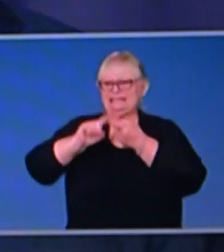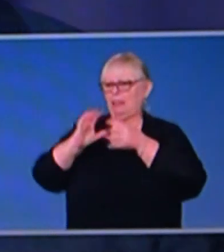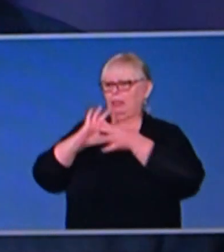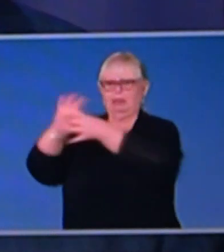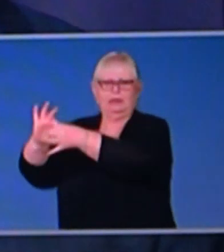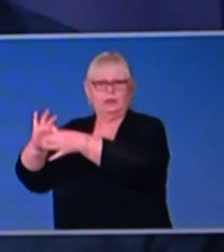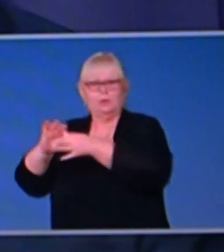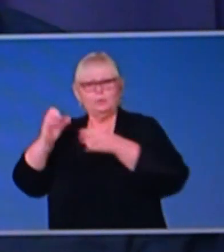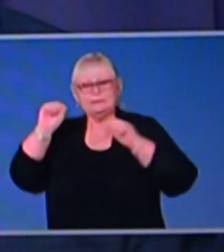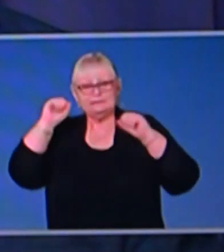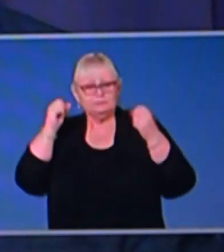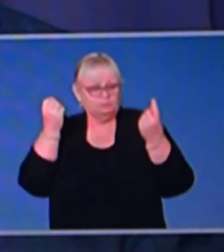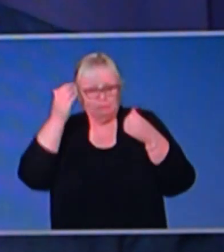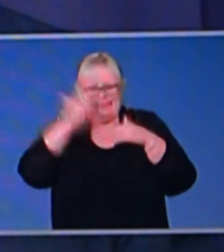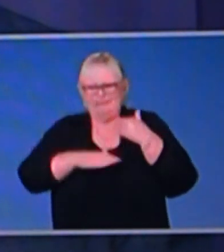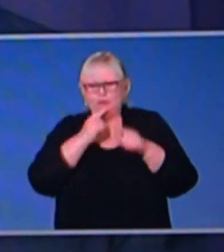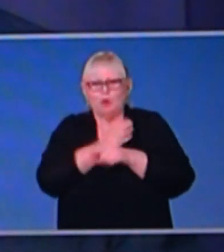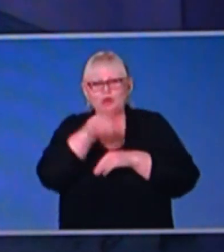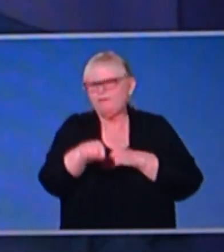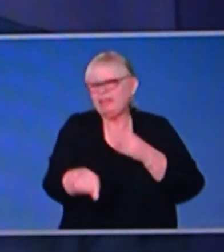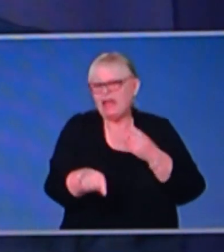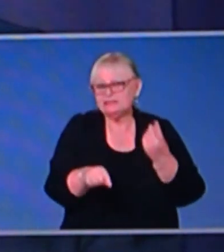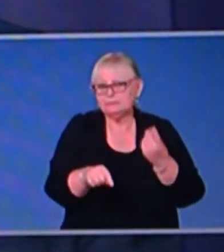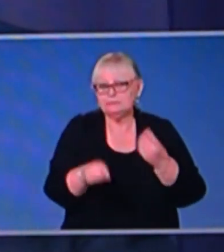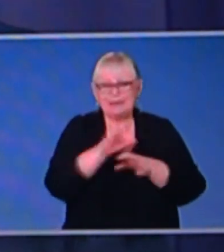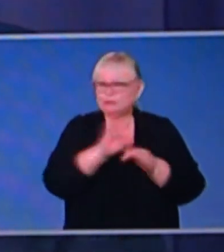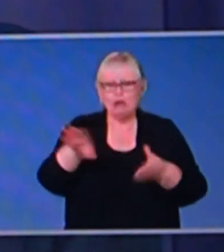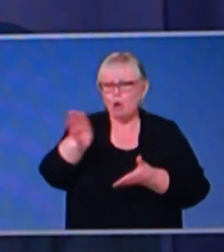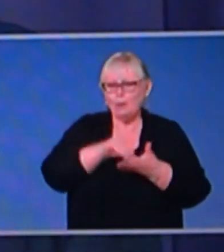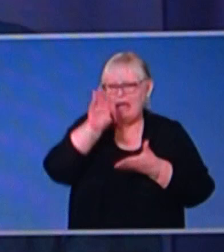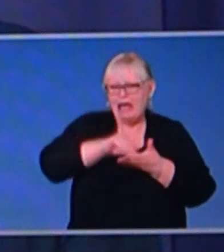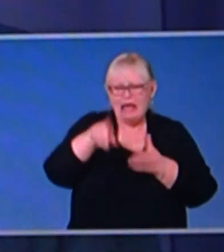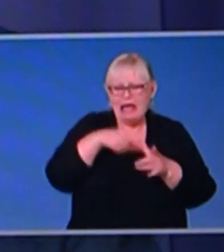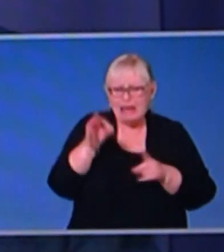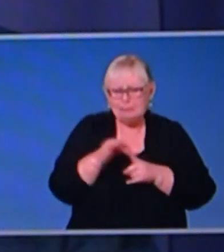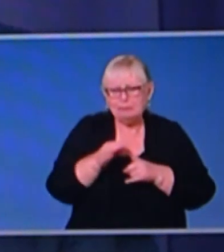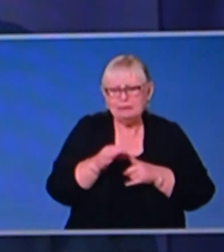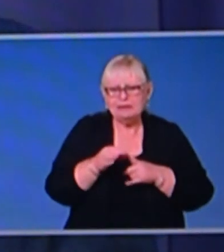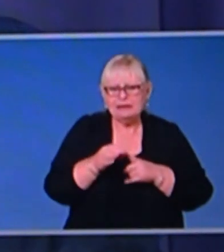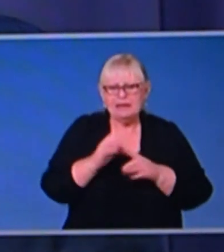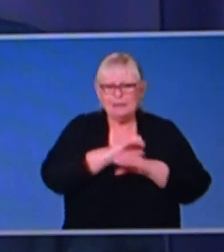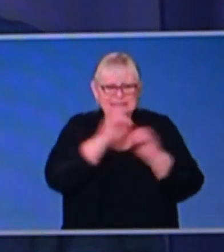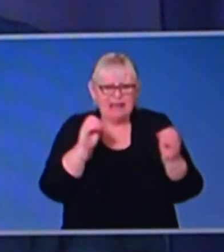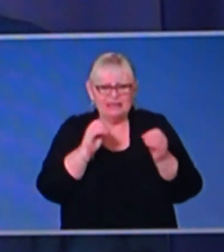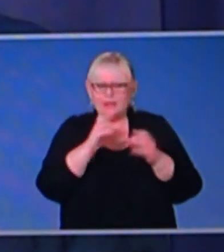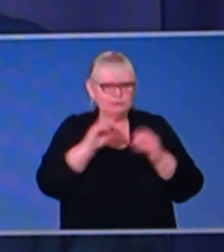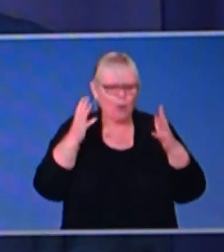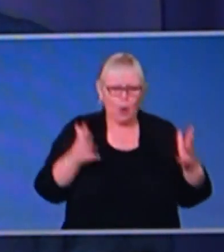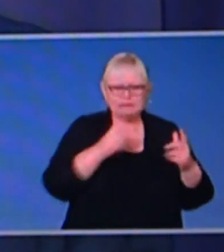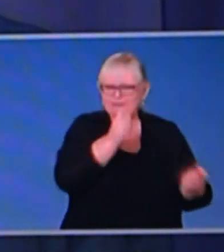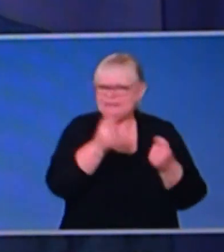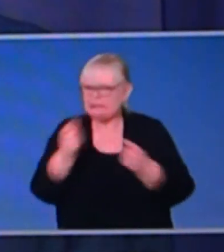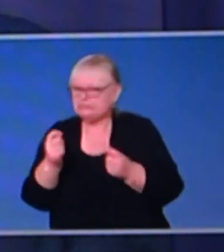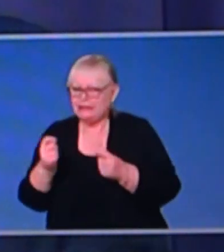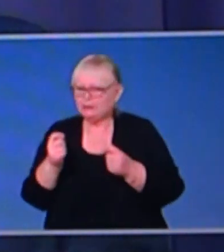was no concept of that in the community. There was no app to protect. There was not widespread testing. There